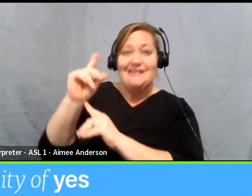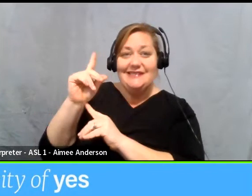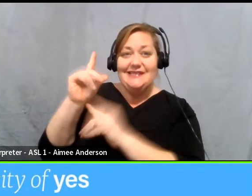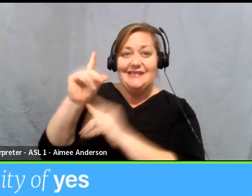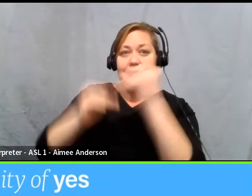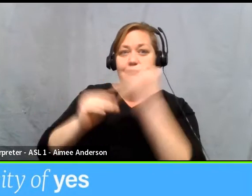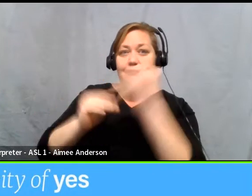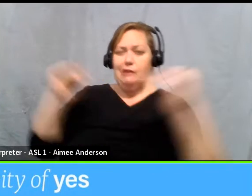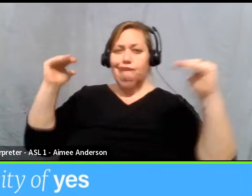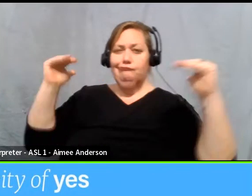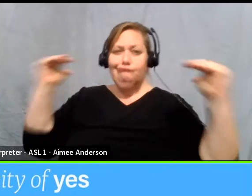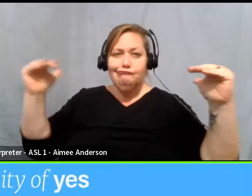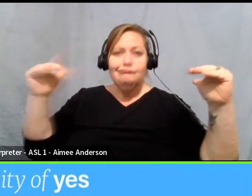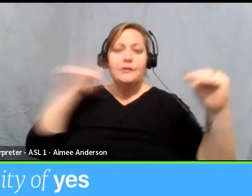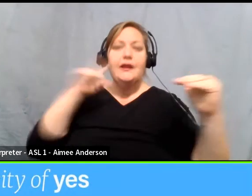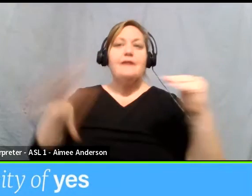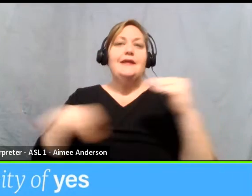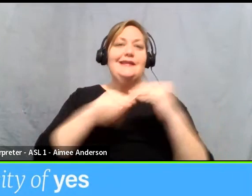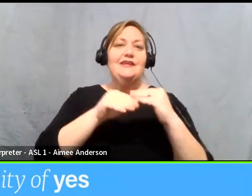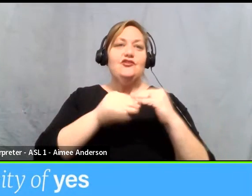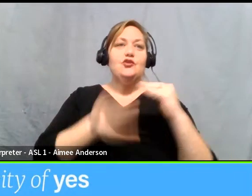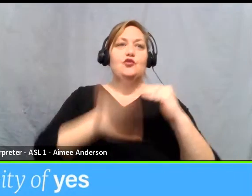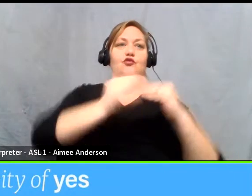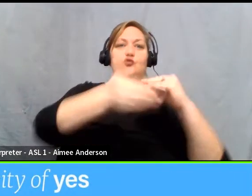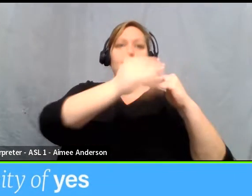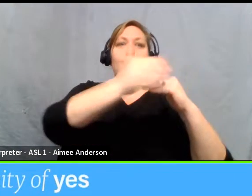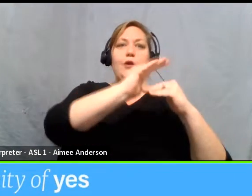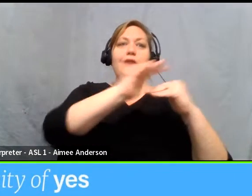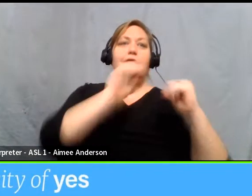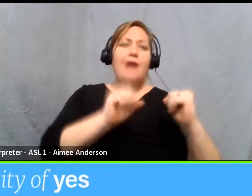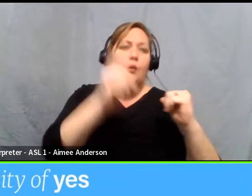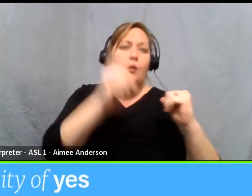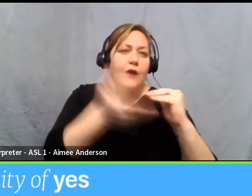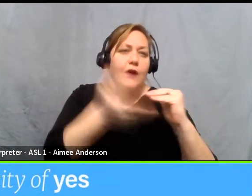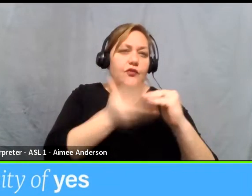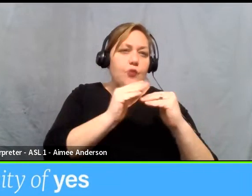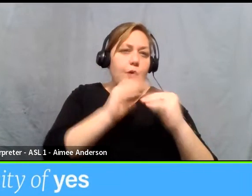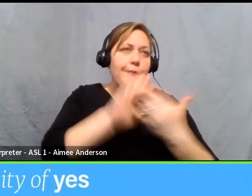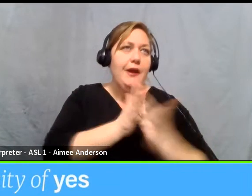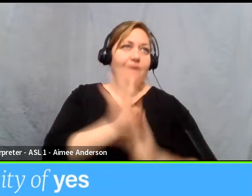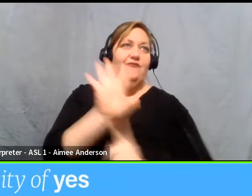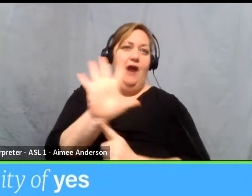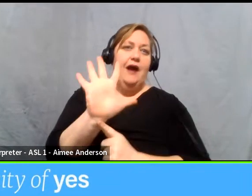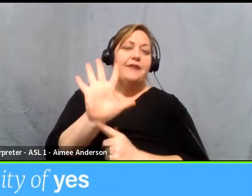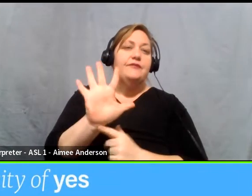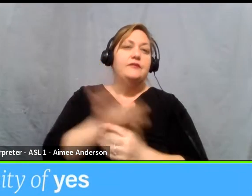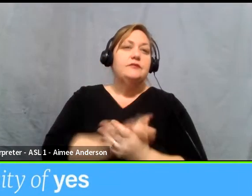to add additional stories above that, or one additional story for a 5-story building.